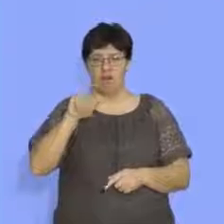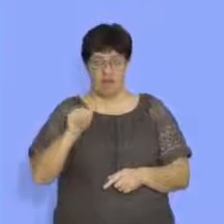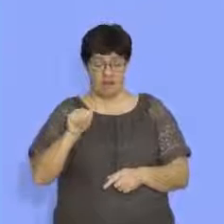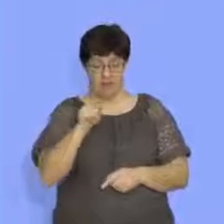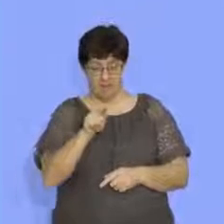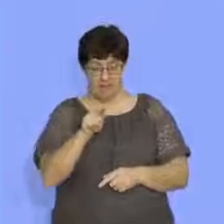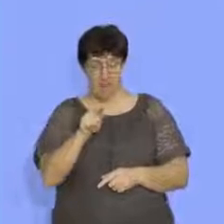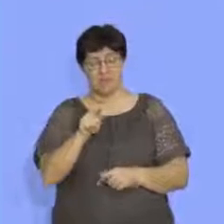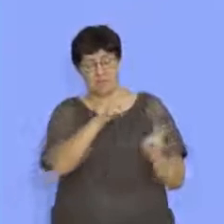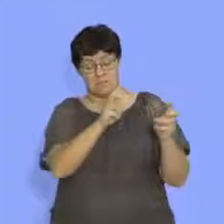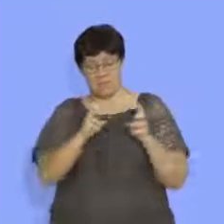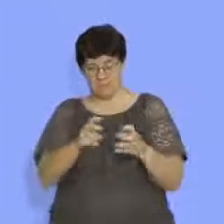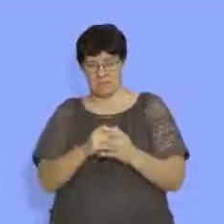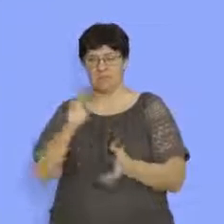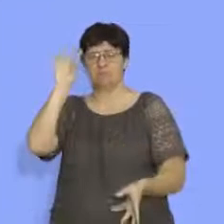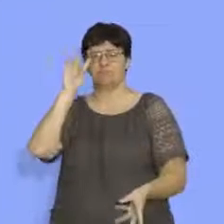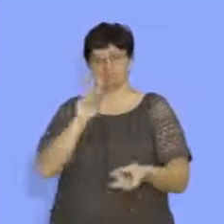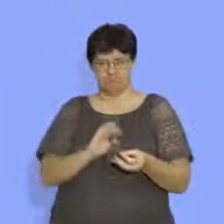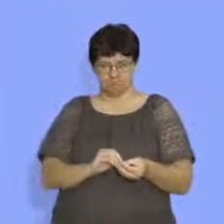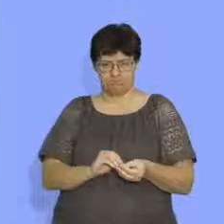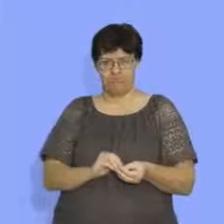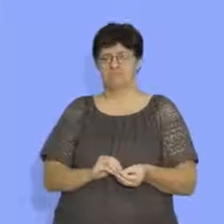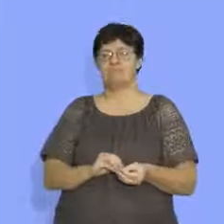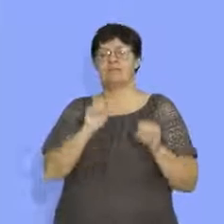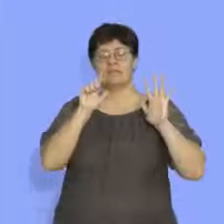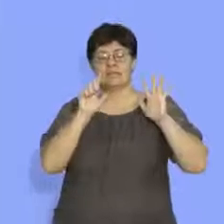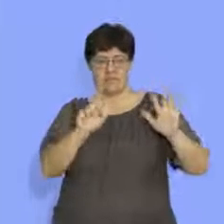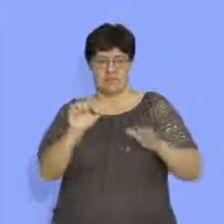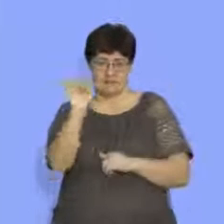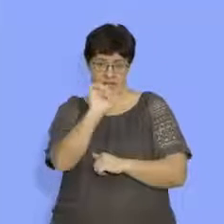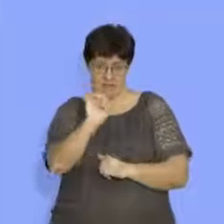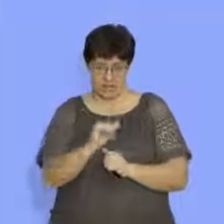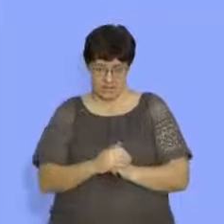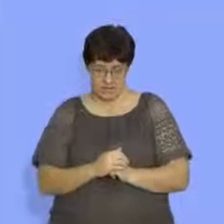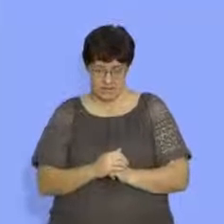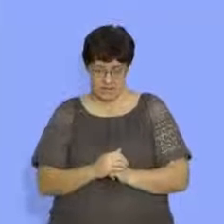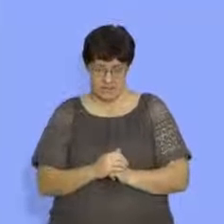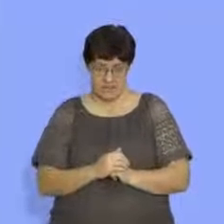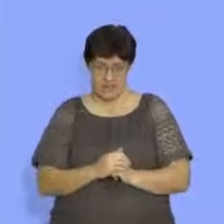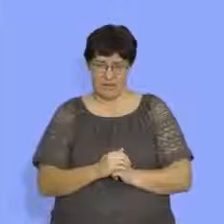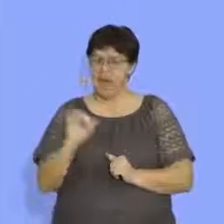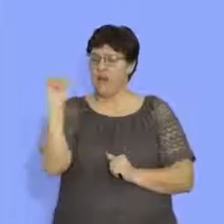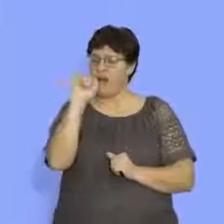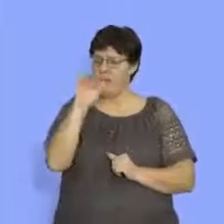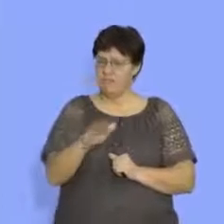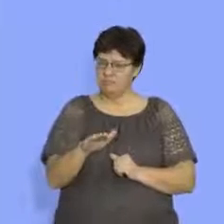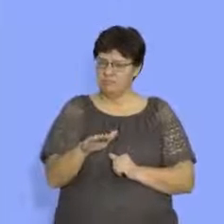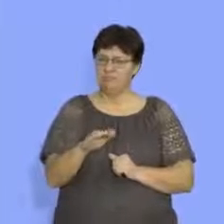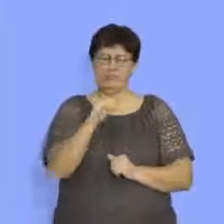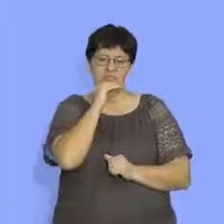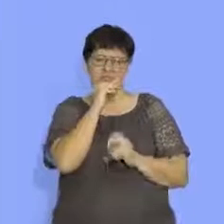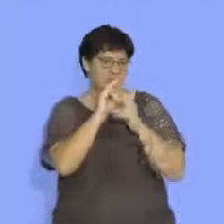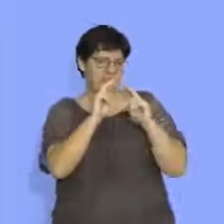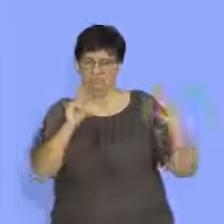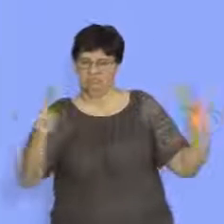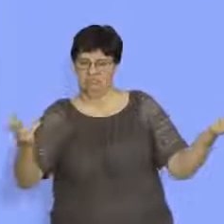grade 10 says that in total, there are 7 vehicles. Now remember, a vehicle can